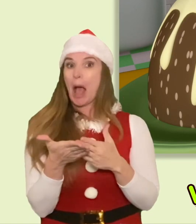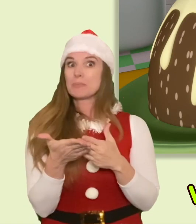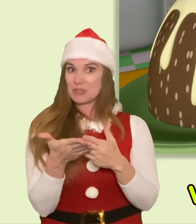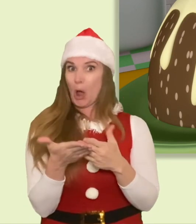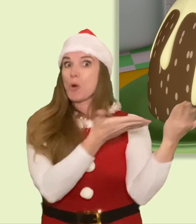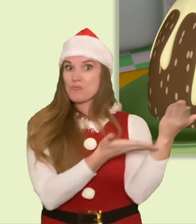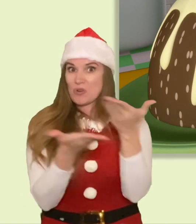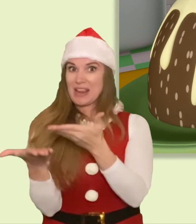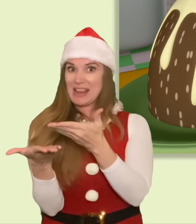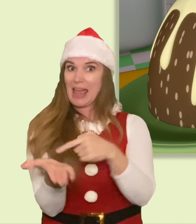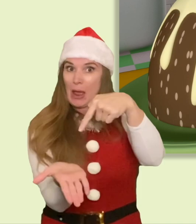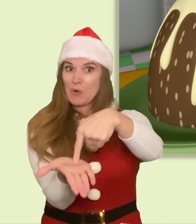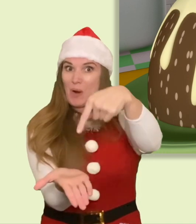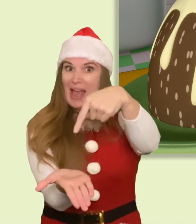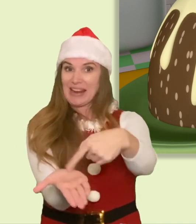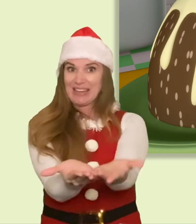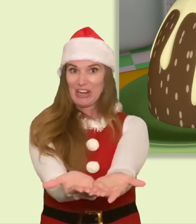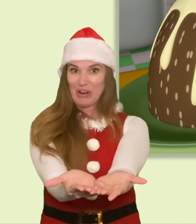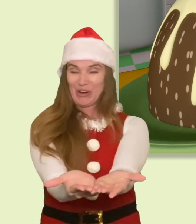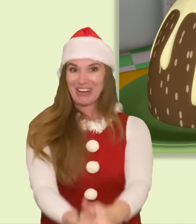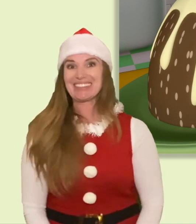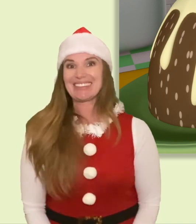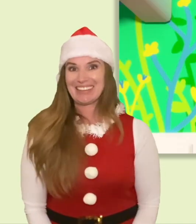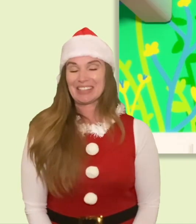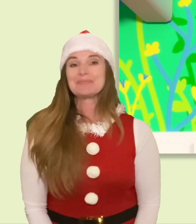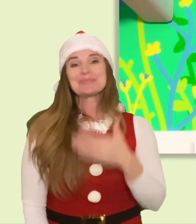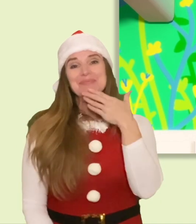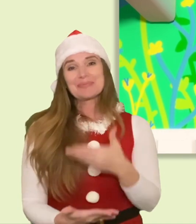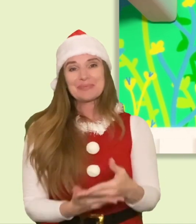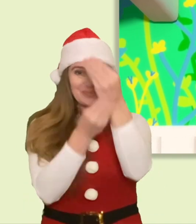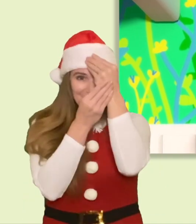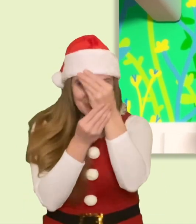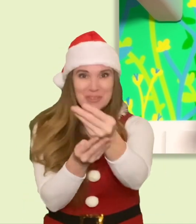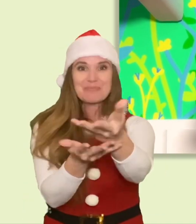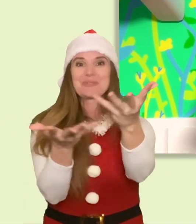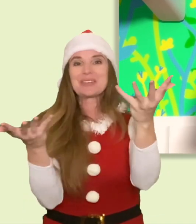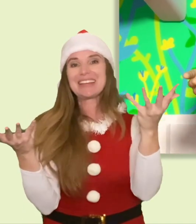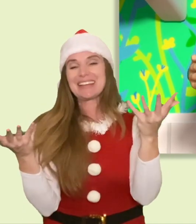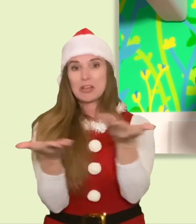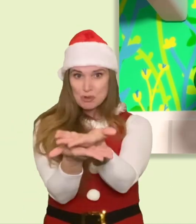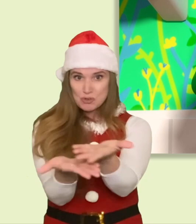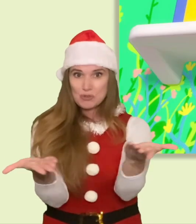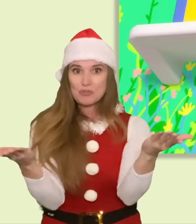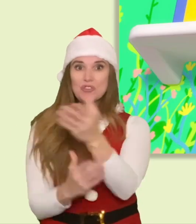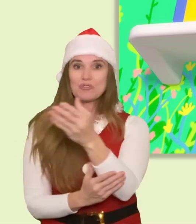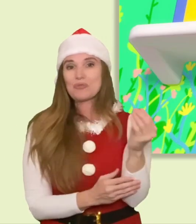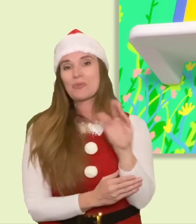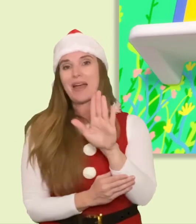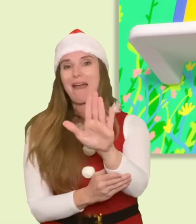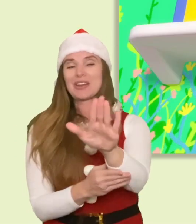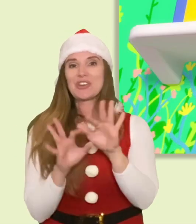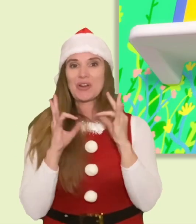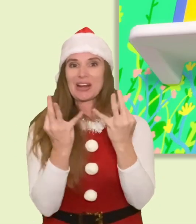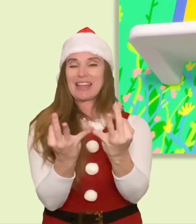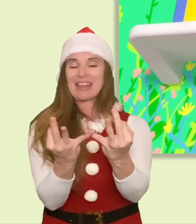get some. So bring it right here. Good tidings we bring to